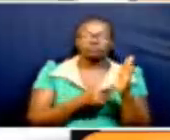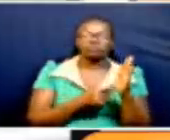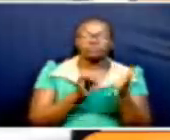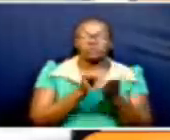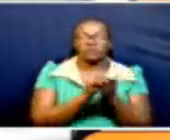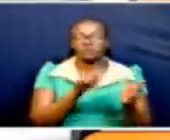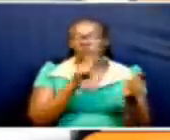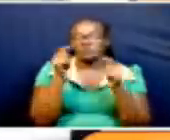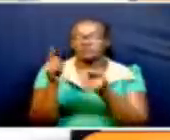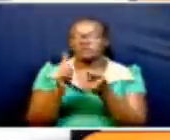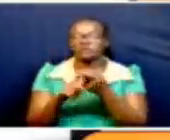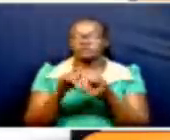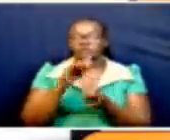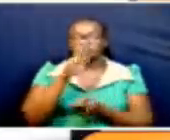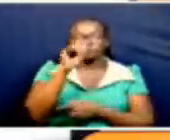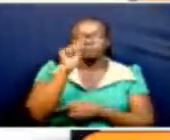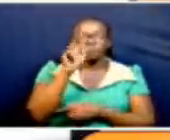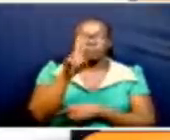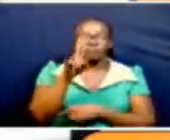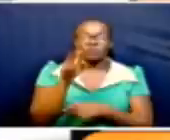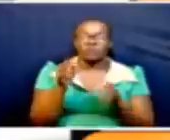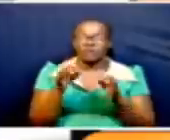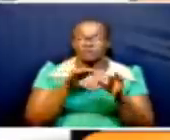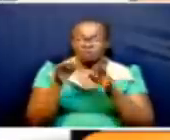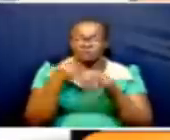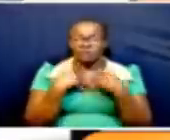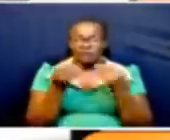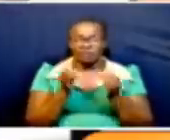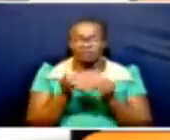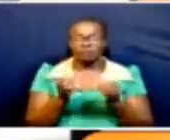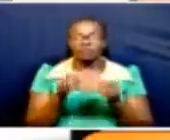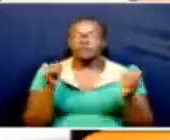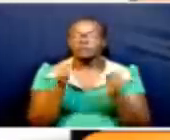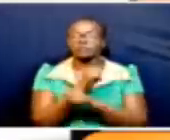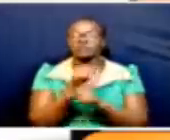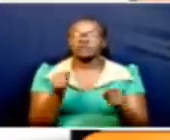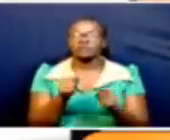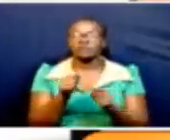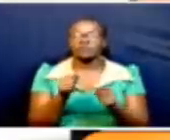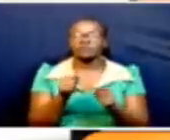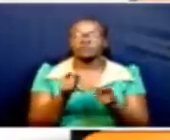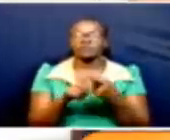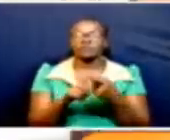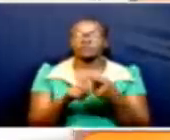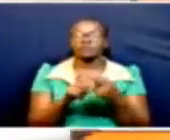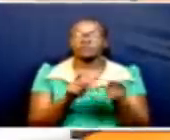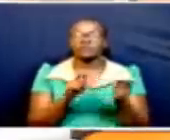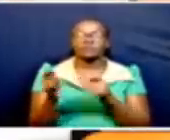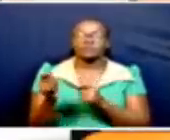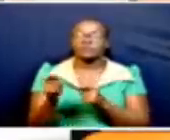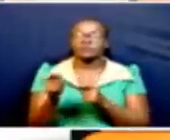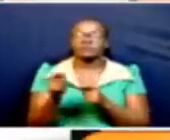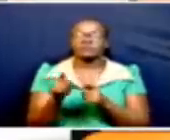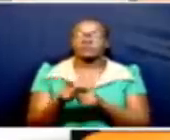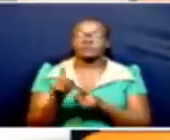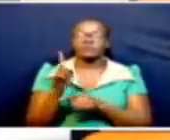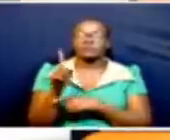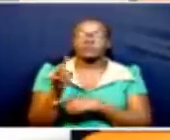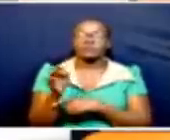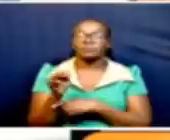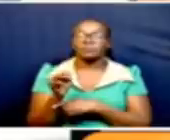to Babu. If you don't have an explanation, you cannot transfer even 1 million. In fact, you cannot receive more than 1 million in a